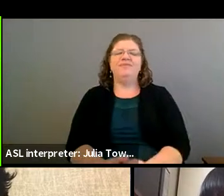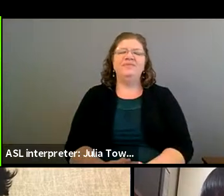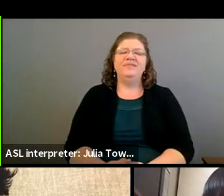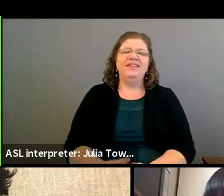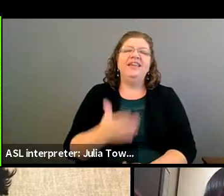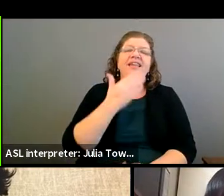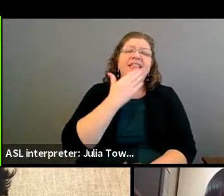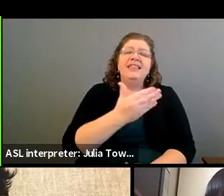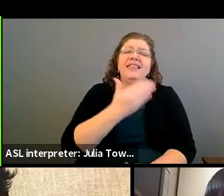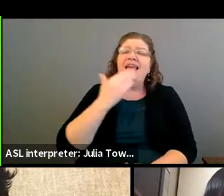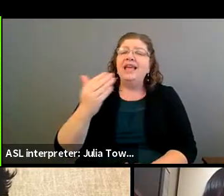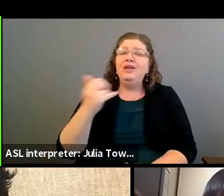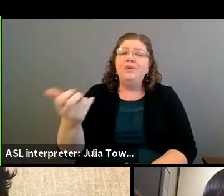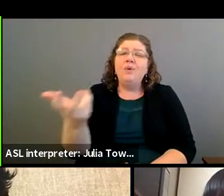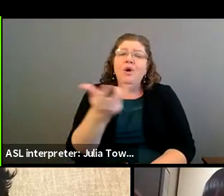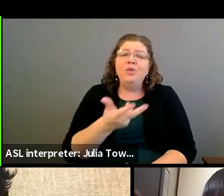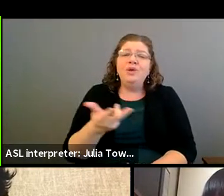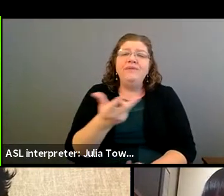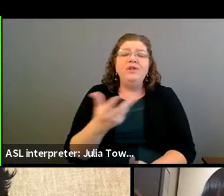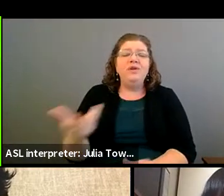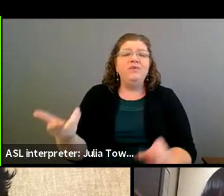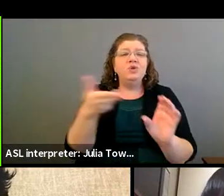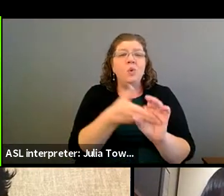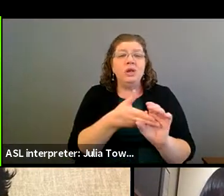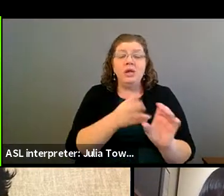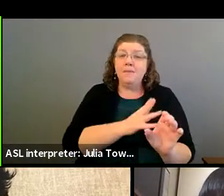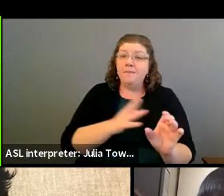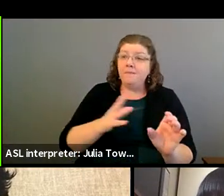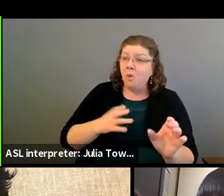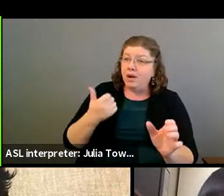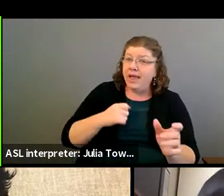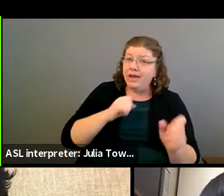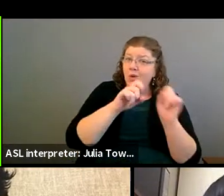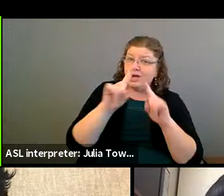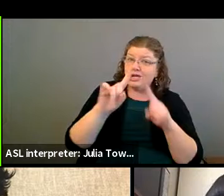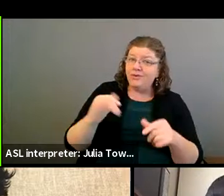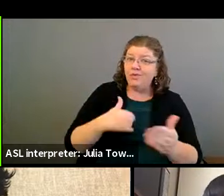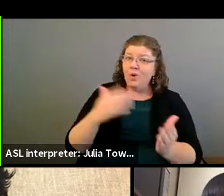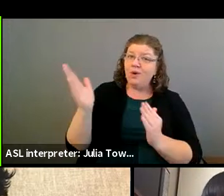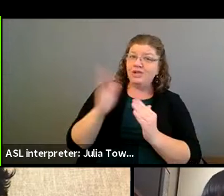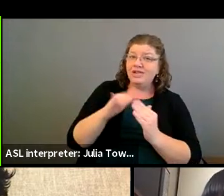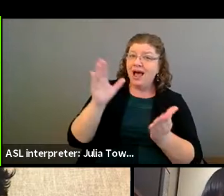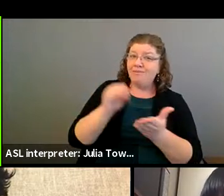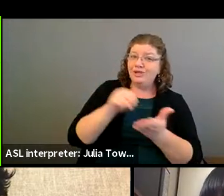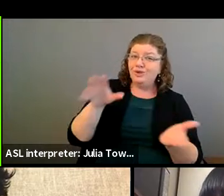Thank you all three for joining us. Board members, do you have any questions for our top students?